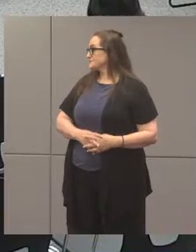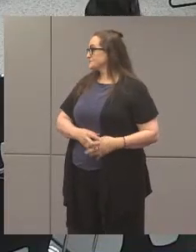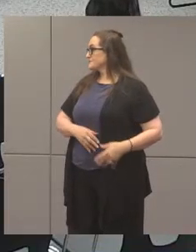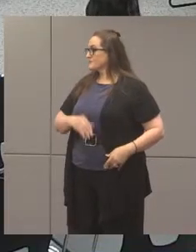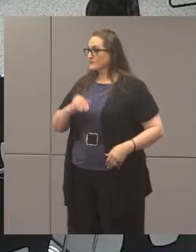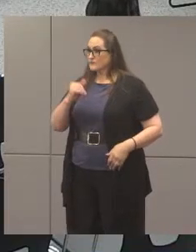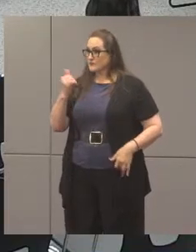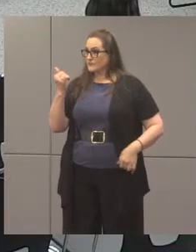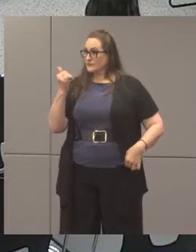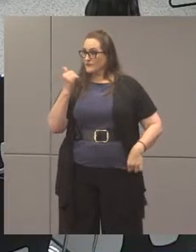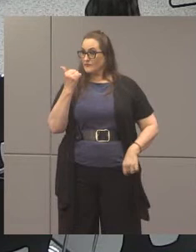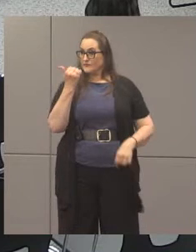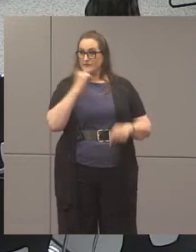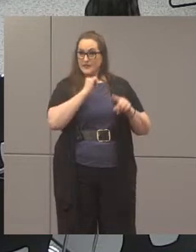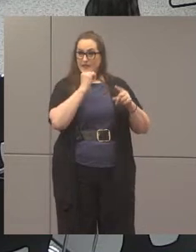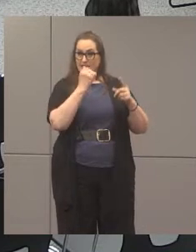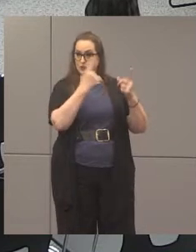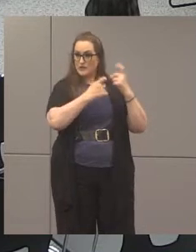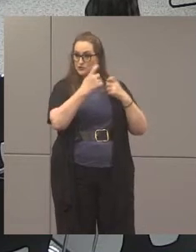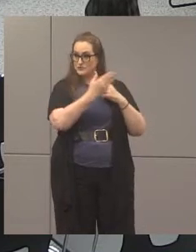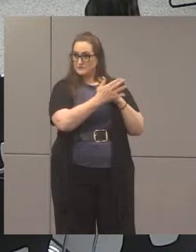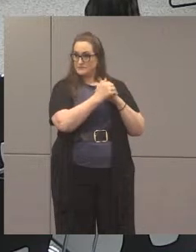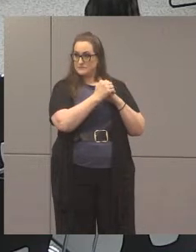there any questions?